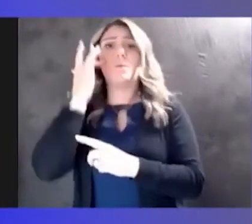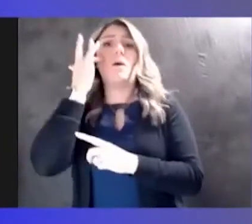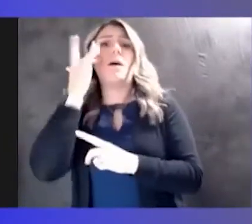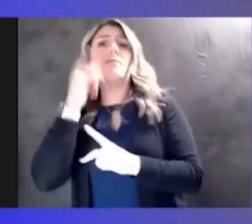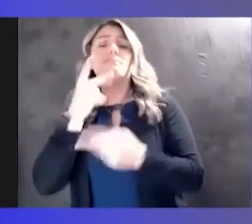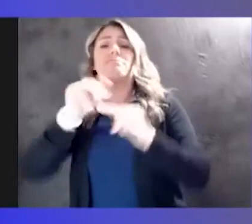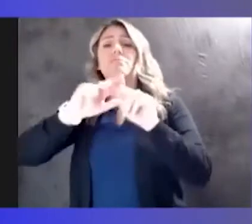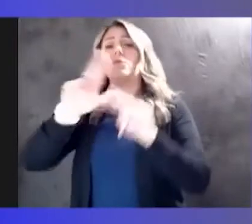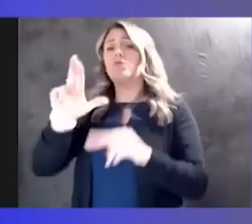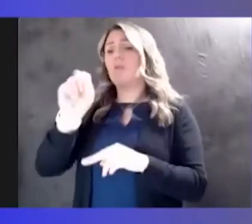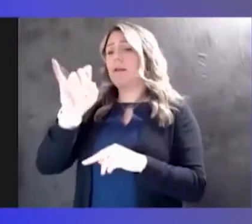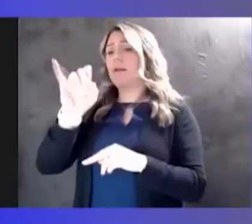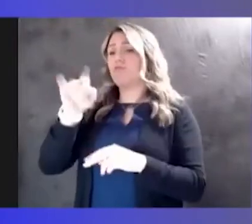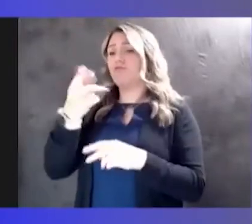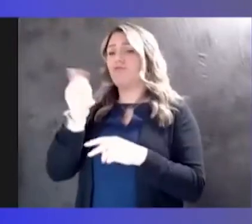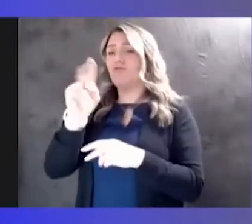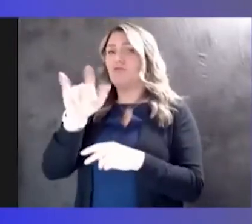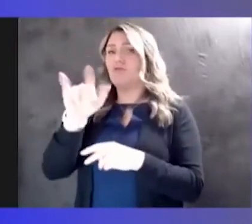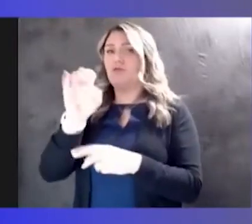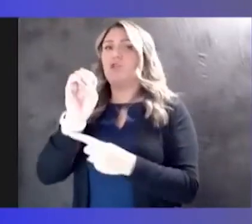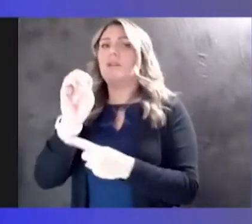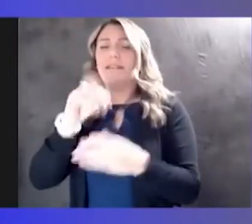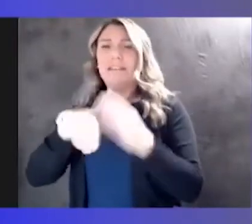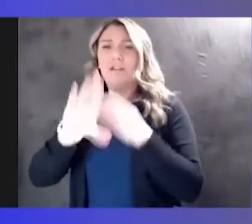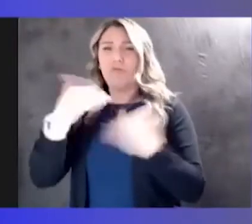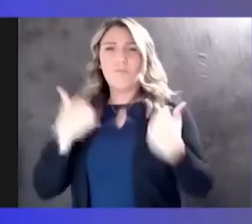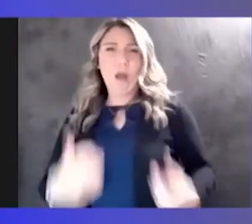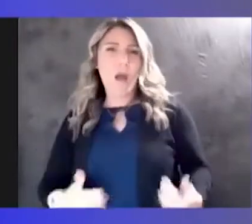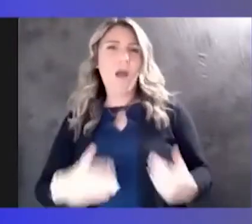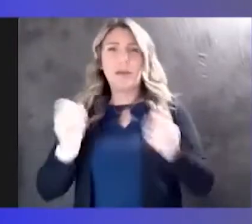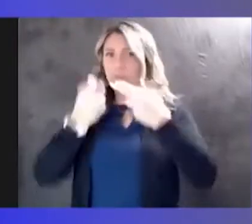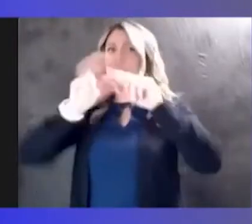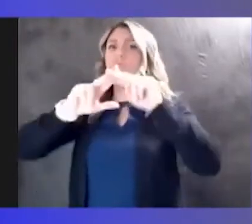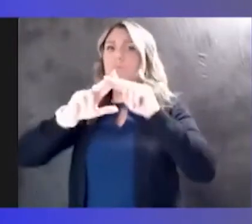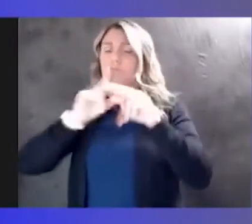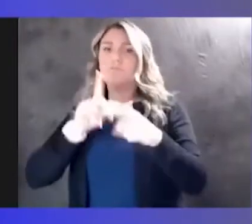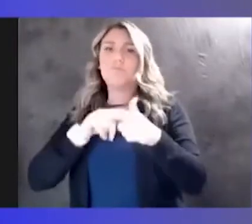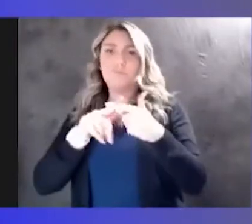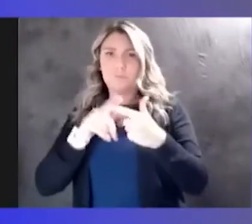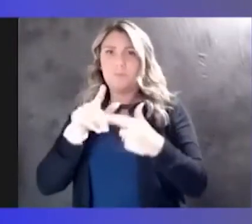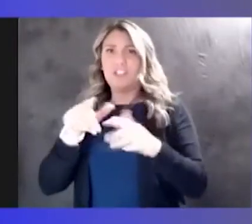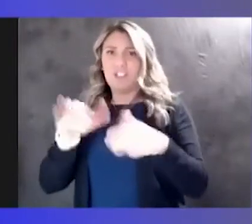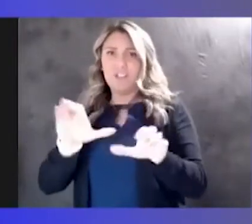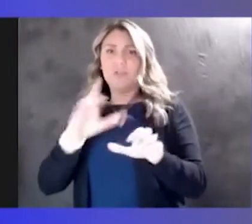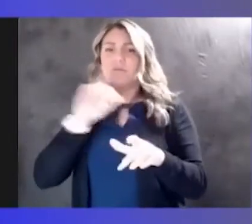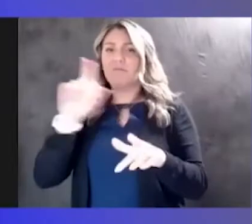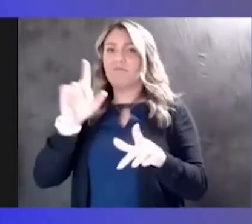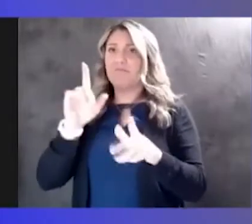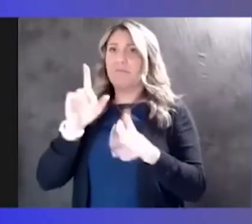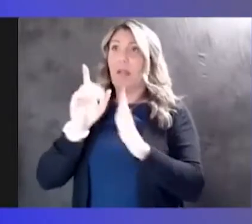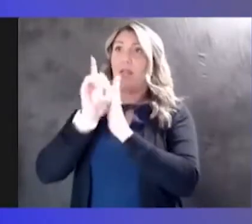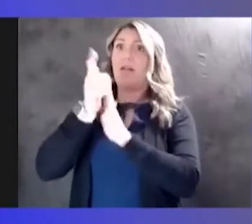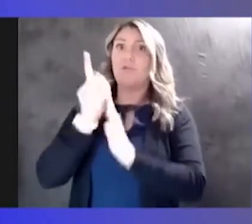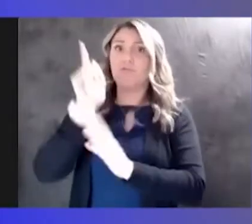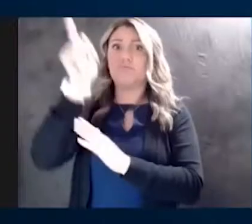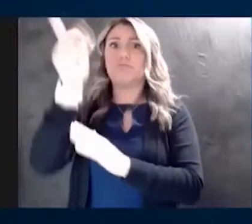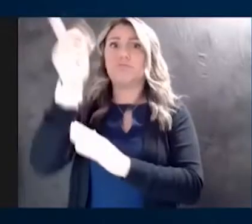body. So that may be something that over time we find has had an